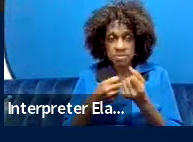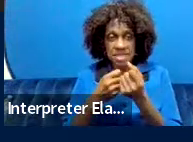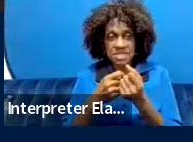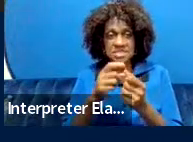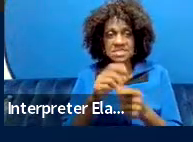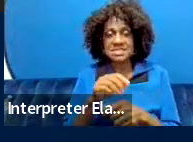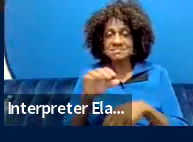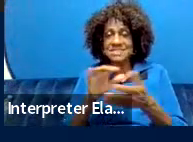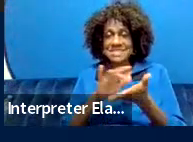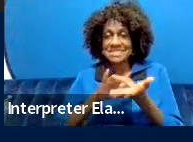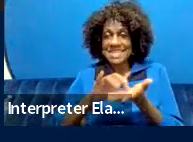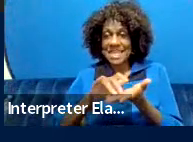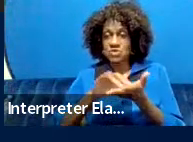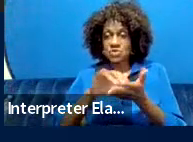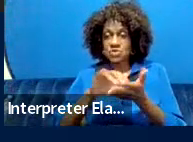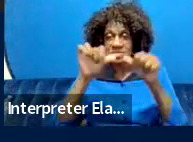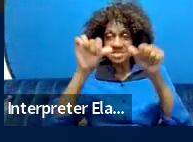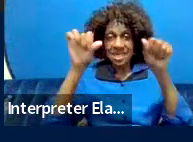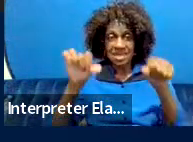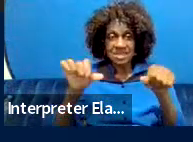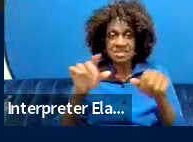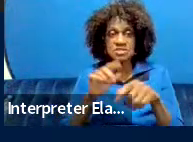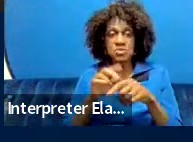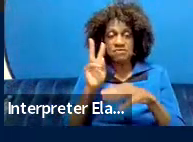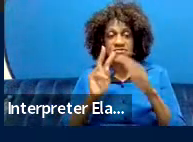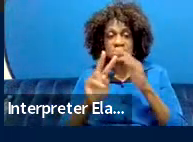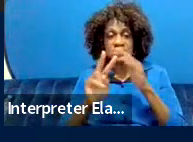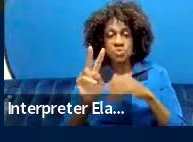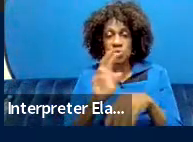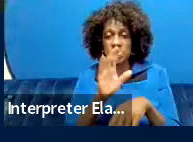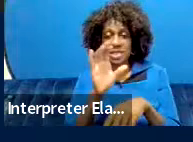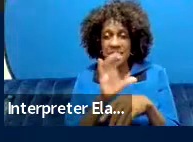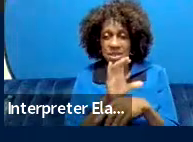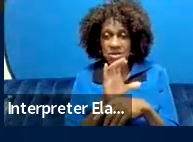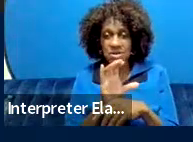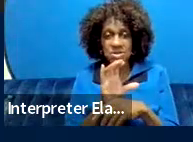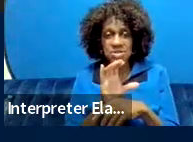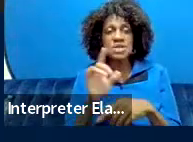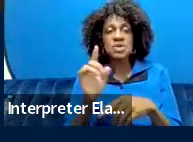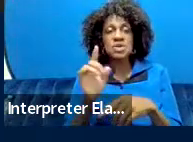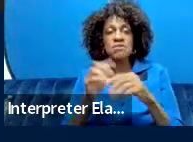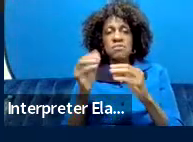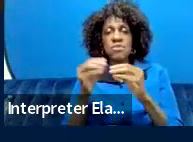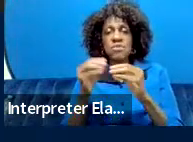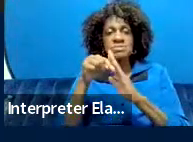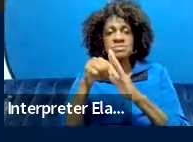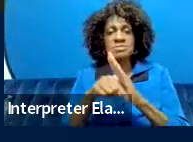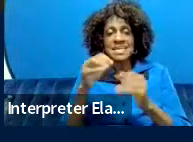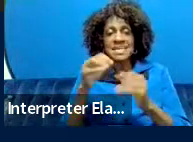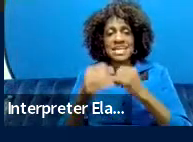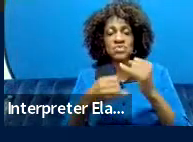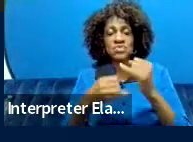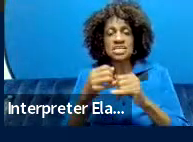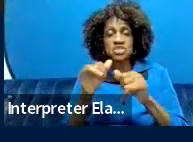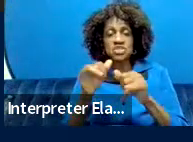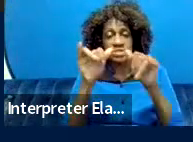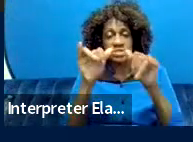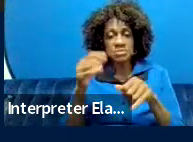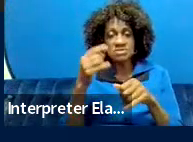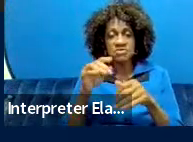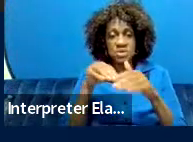tactile signs. We'll cover visual characters. We'll go into greater detail on the international symbols of